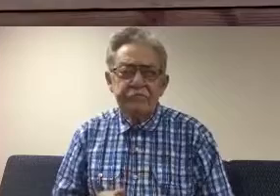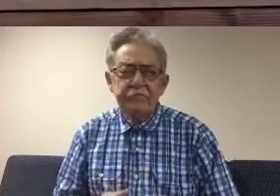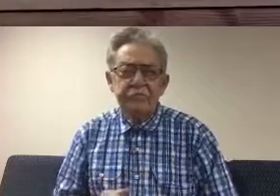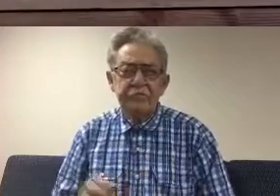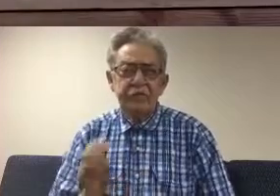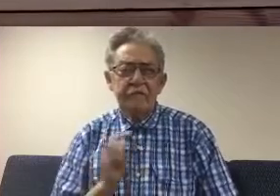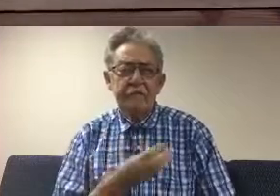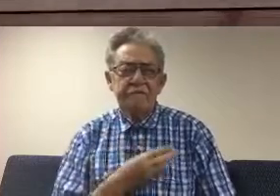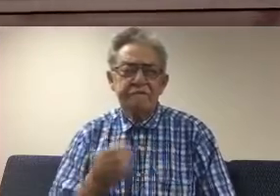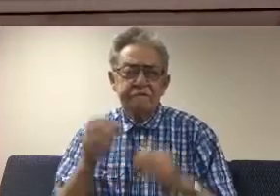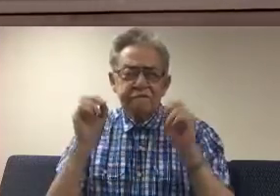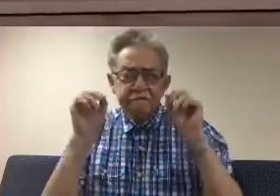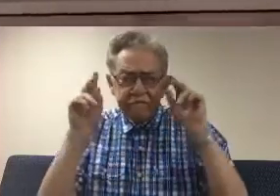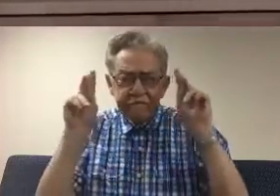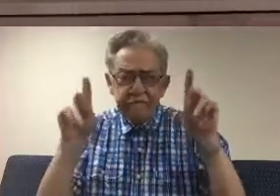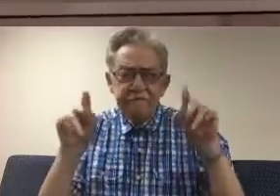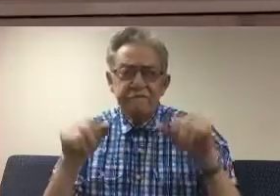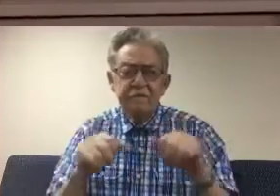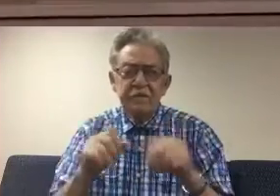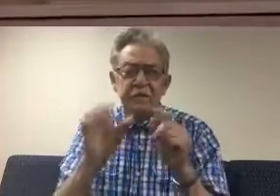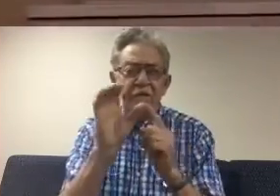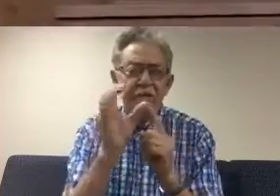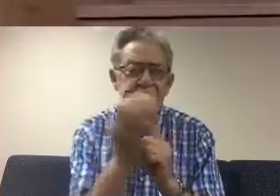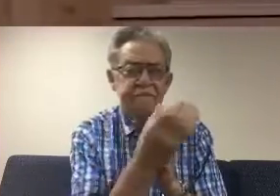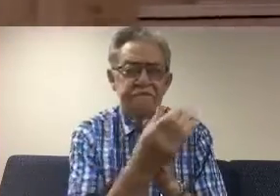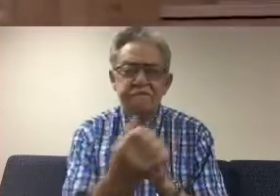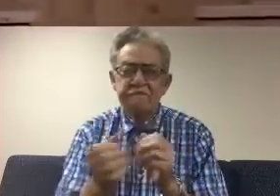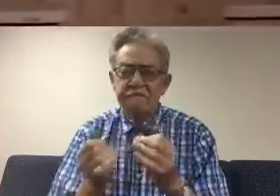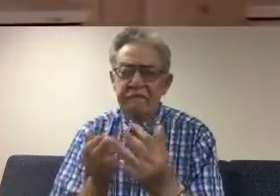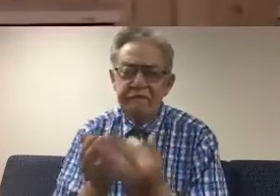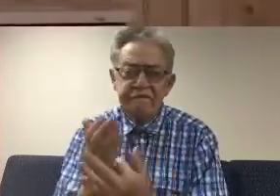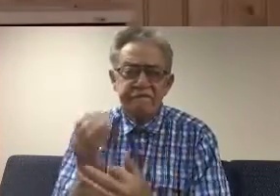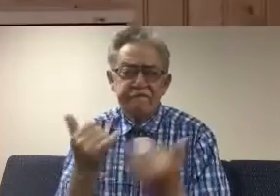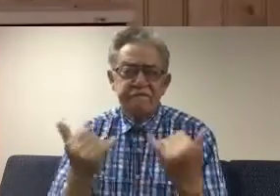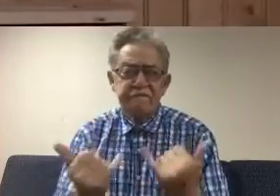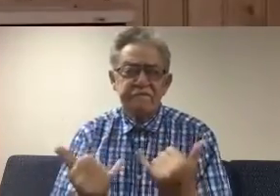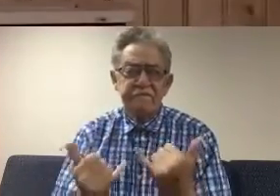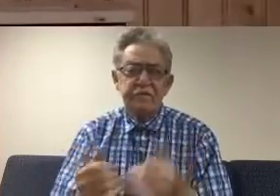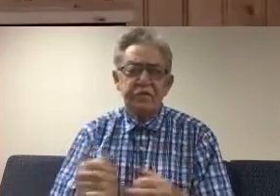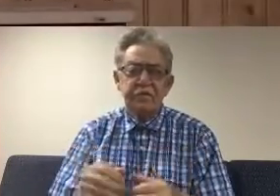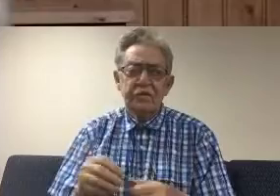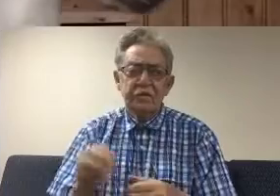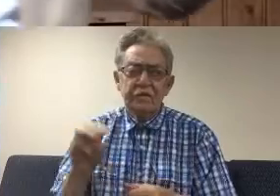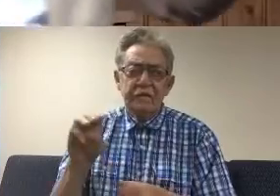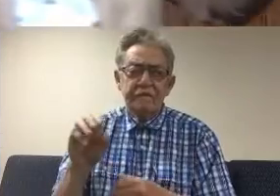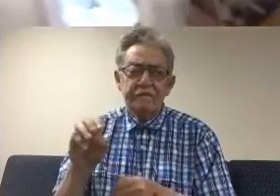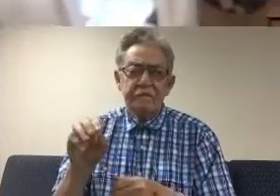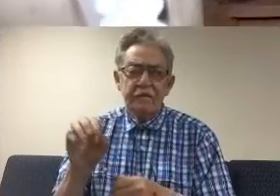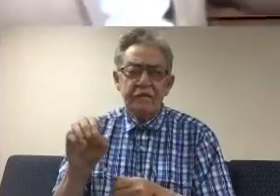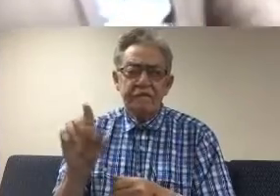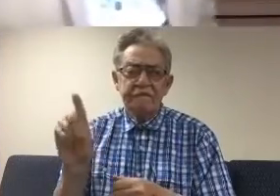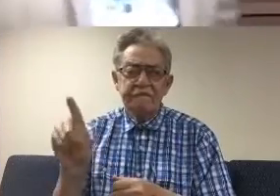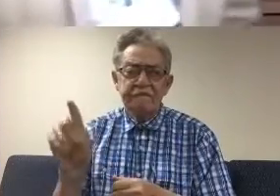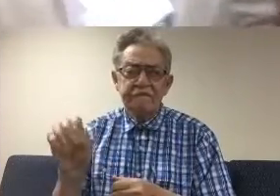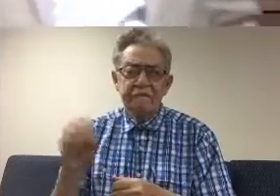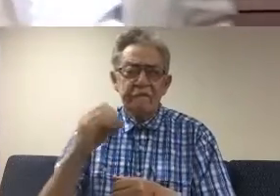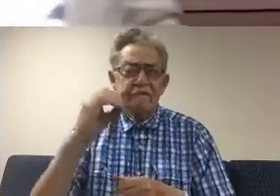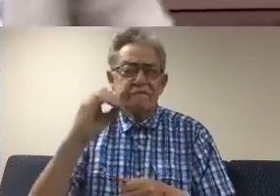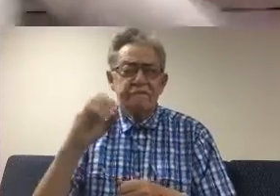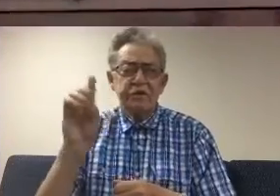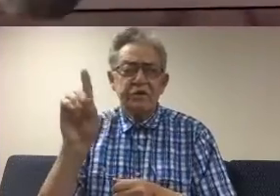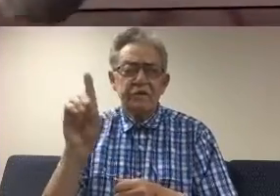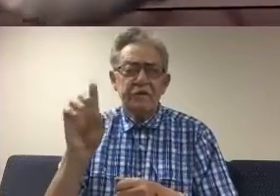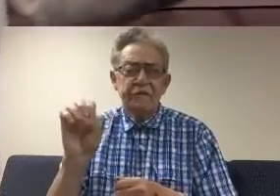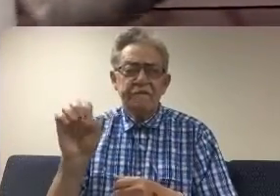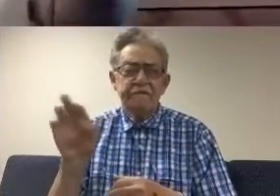wouldn't it be amazing if the culture that we're going through today, which is very modern, very new, all the ideas are certainly all brand new,